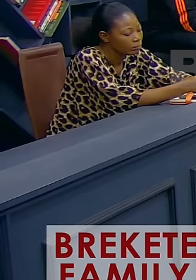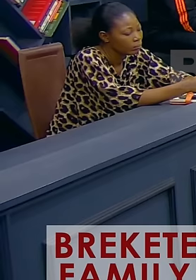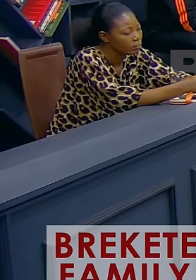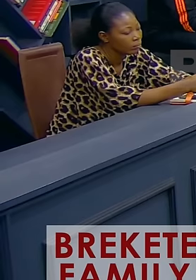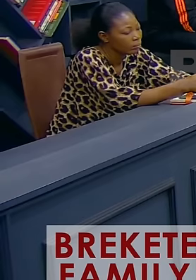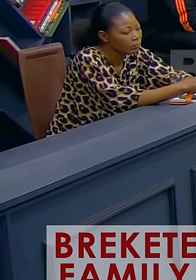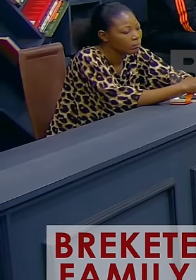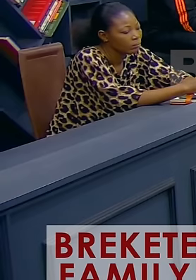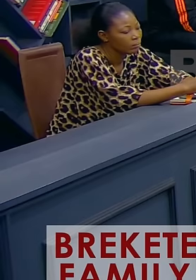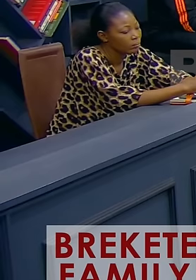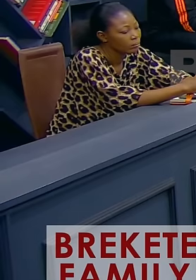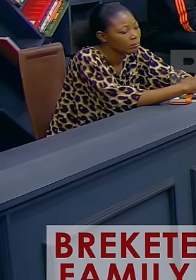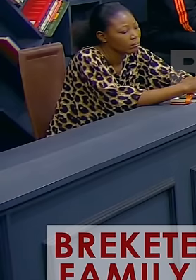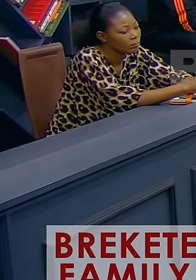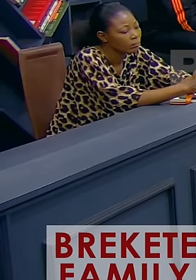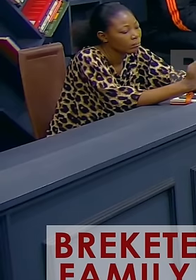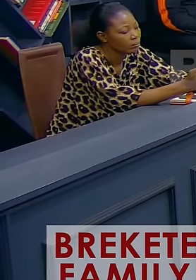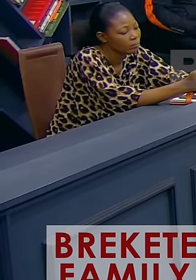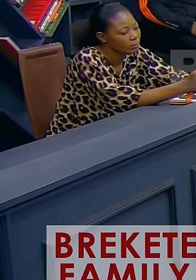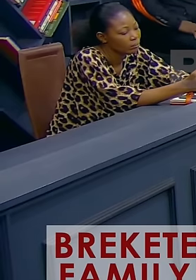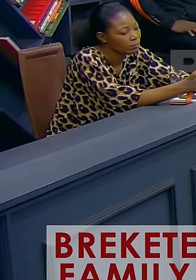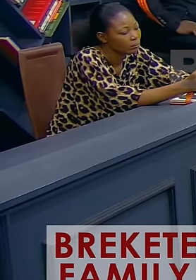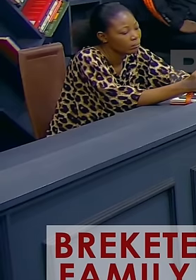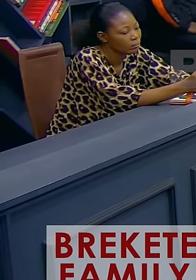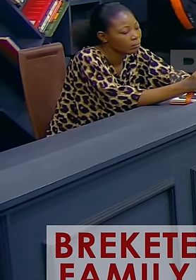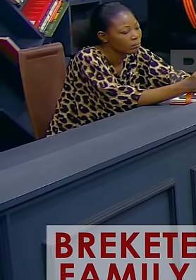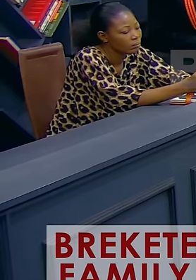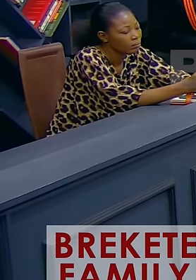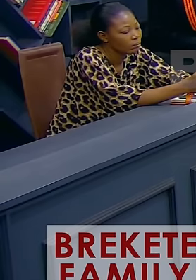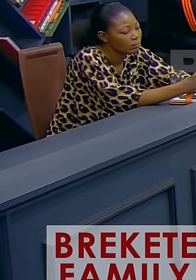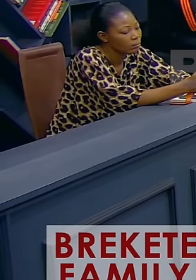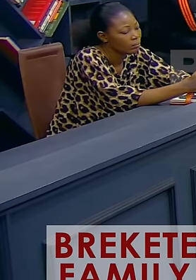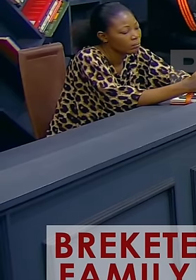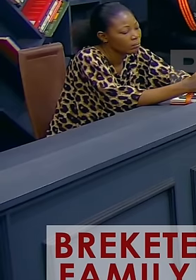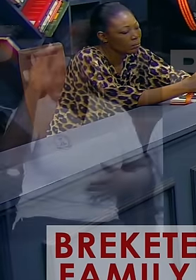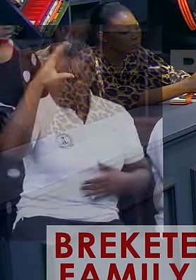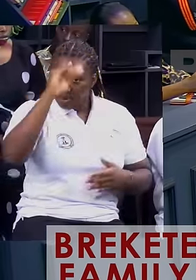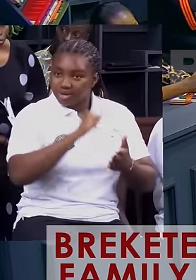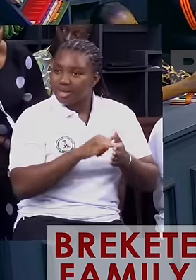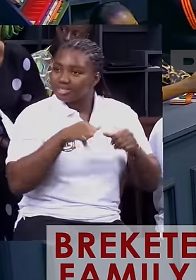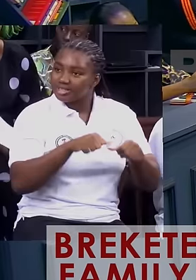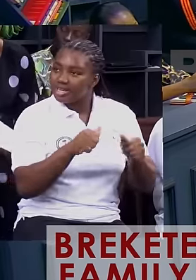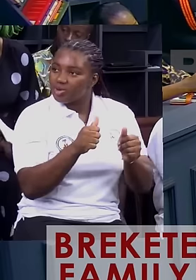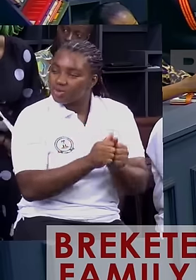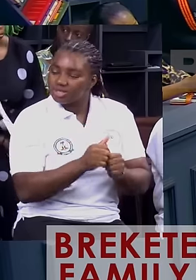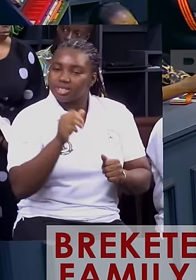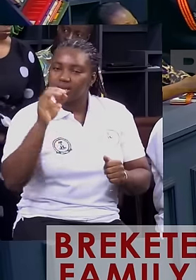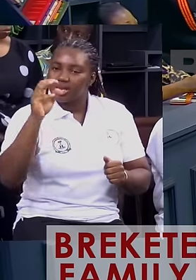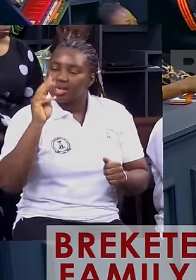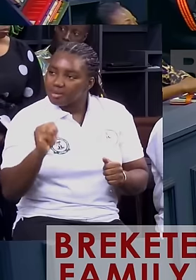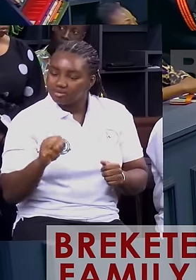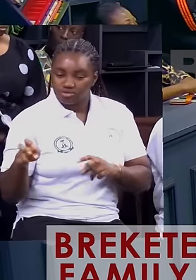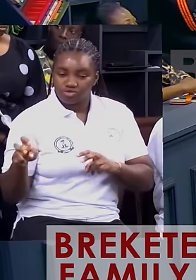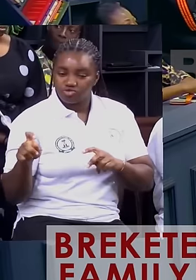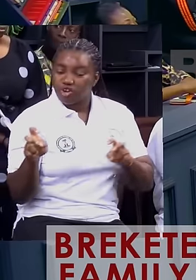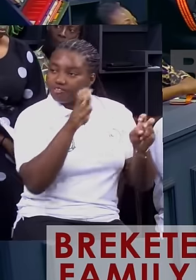Bauchi. It is sick. The boy where they stay with him, travel. So for